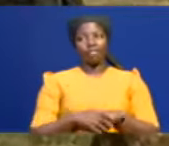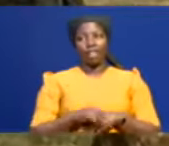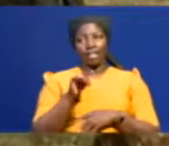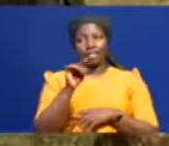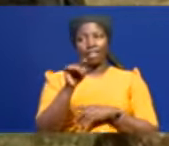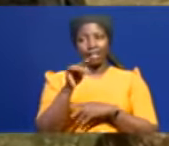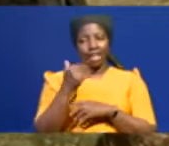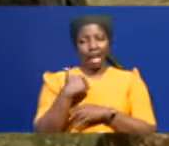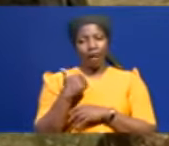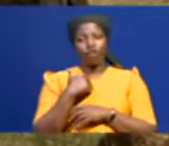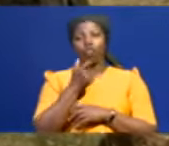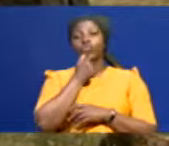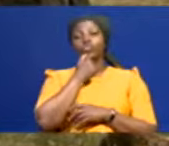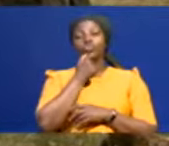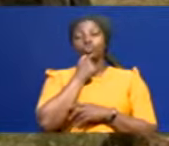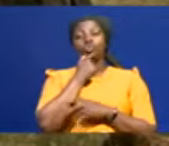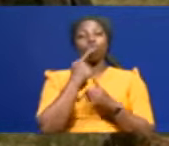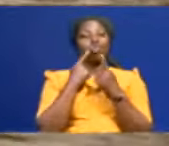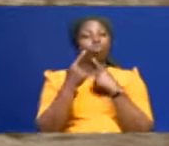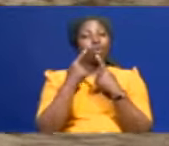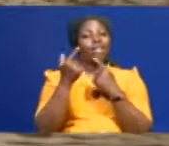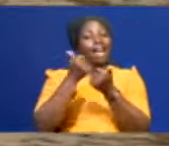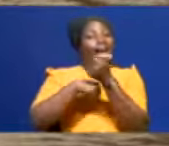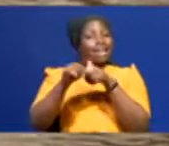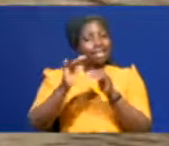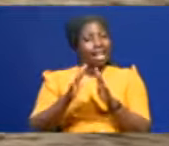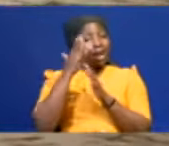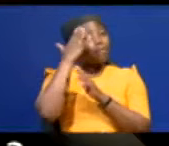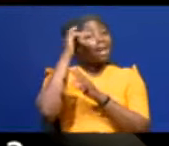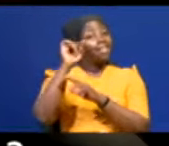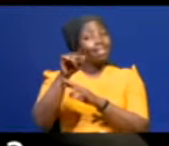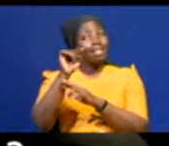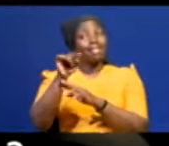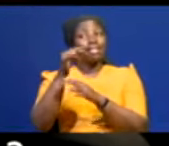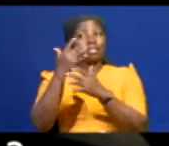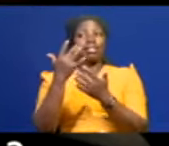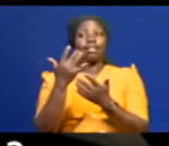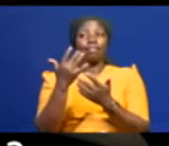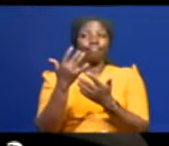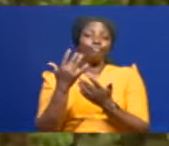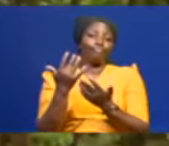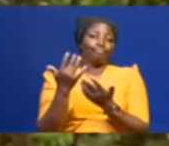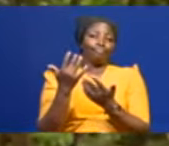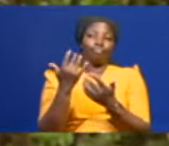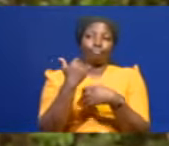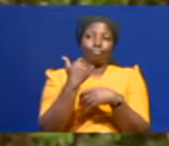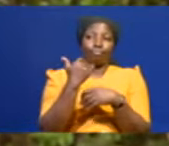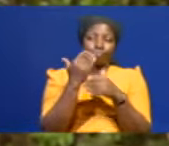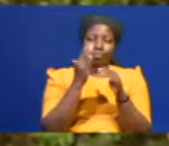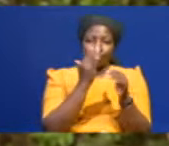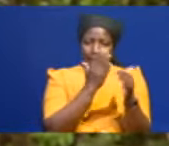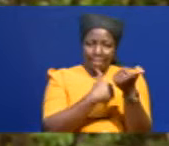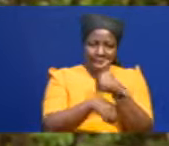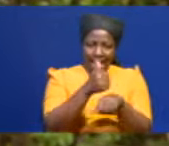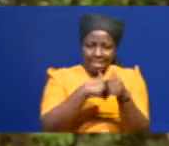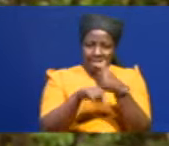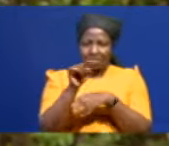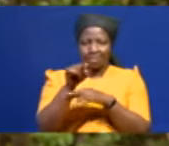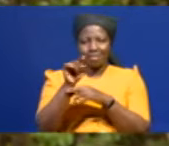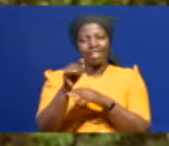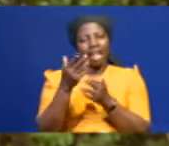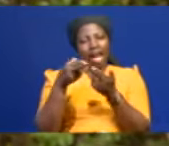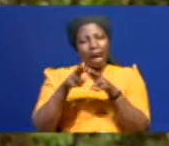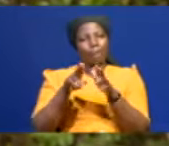only Luo-speaking actors, since the setup and premise was in the Luo culture. We needed to find cast in